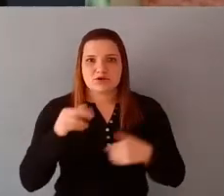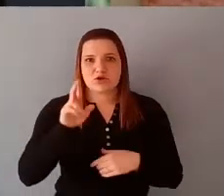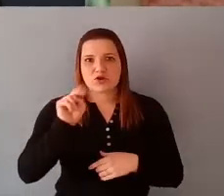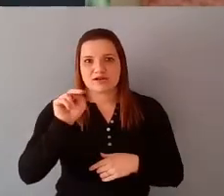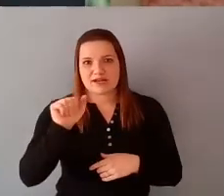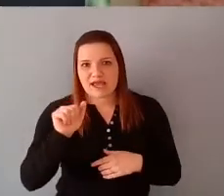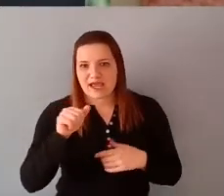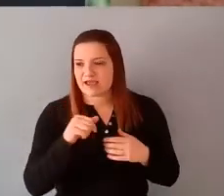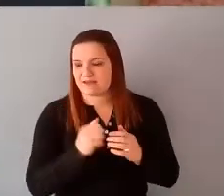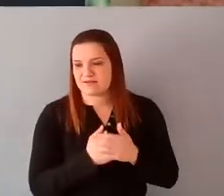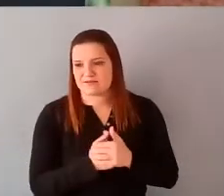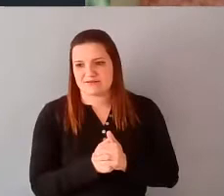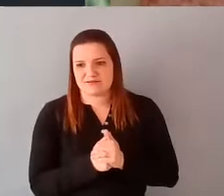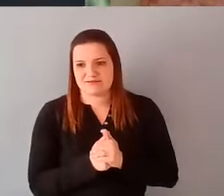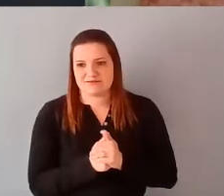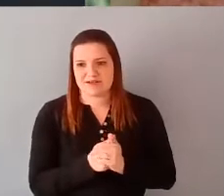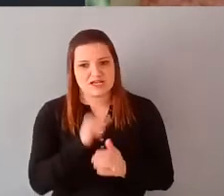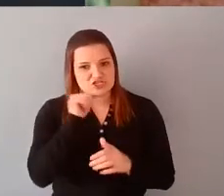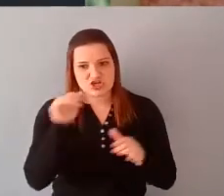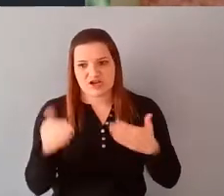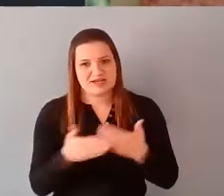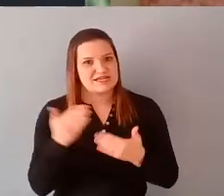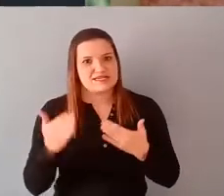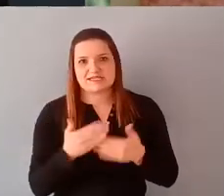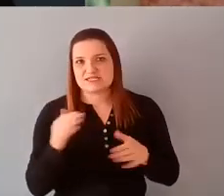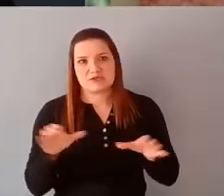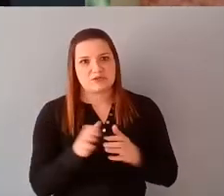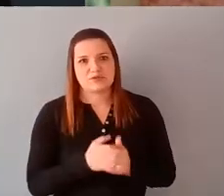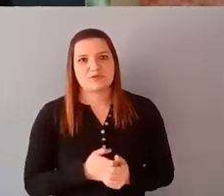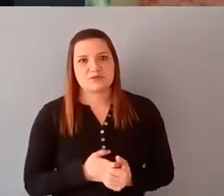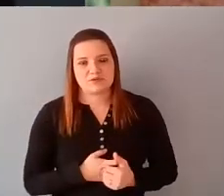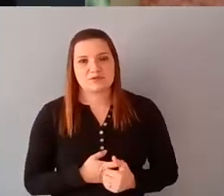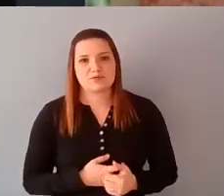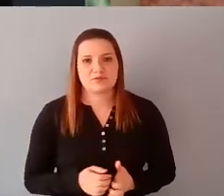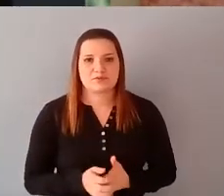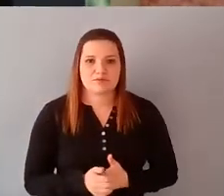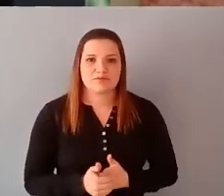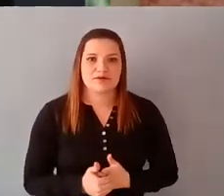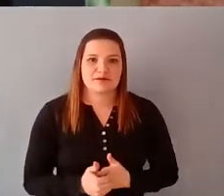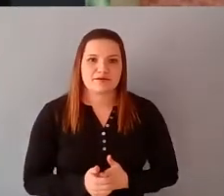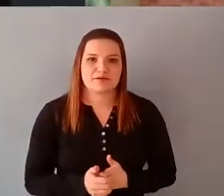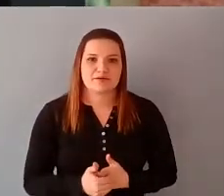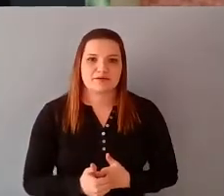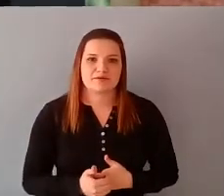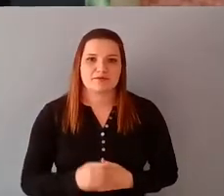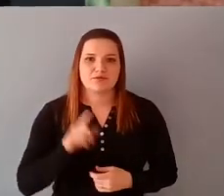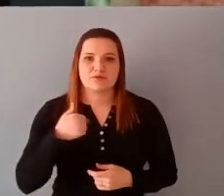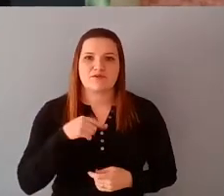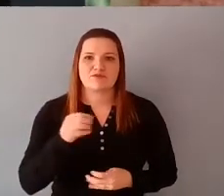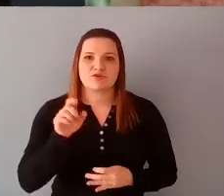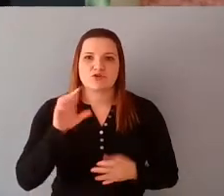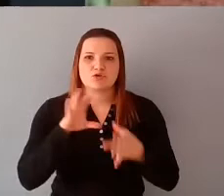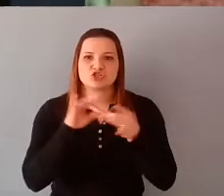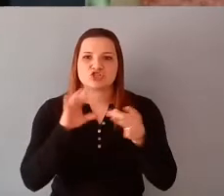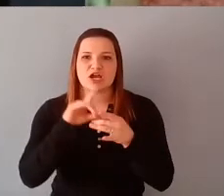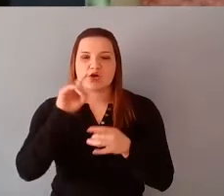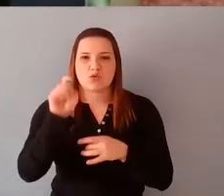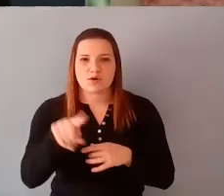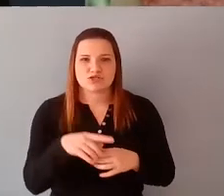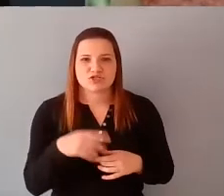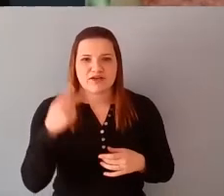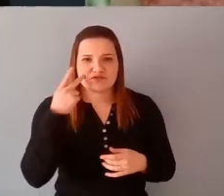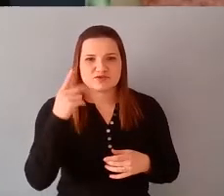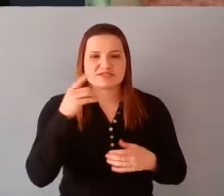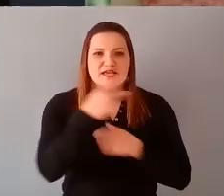and not an easy task. Okay. All right. So we have a couple of chat questions, Gary. Have you